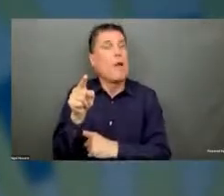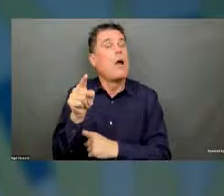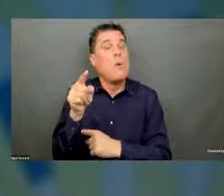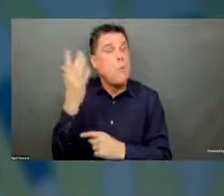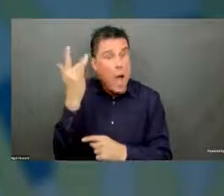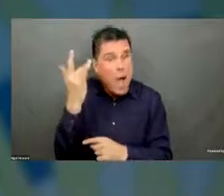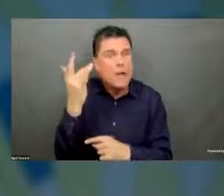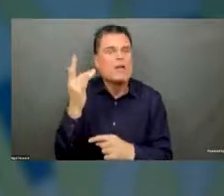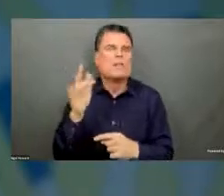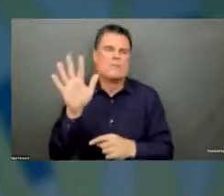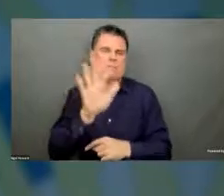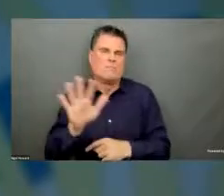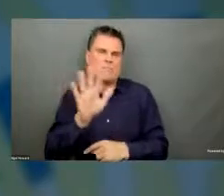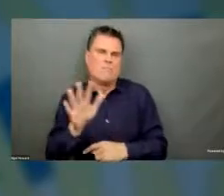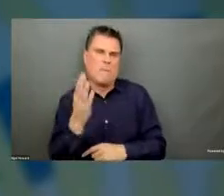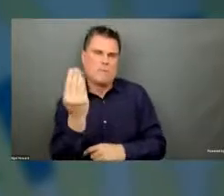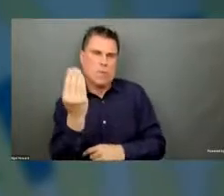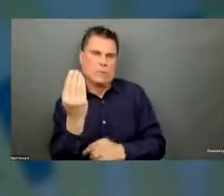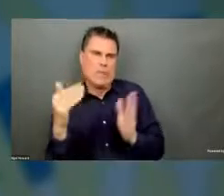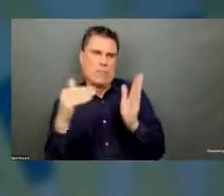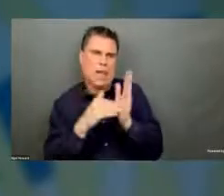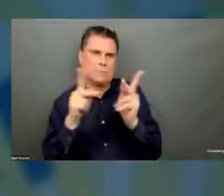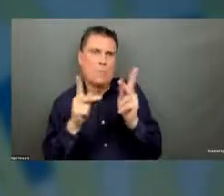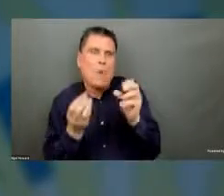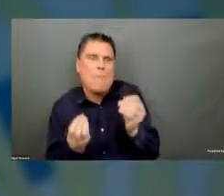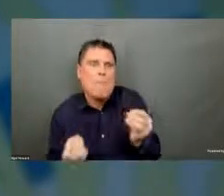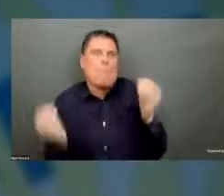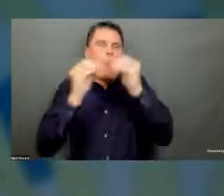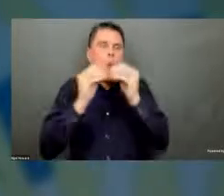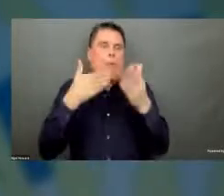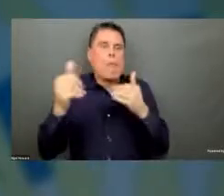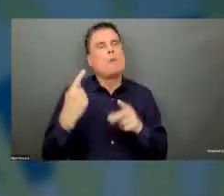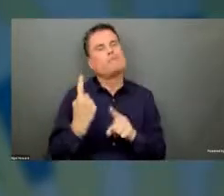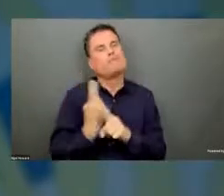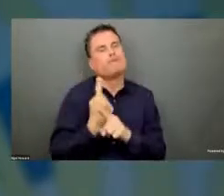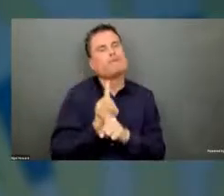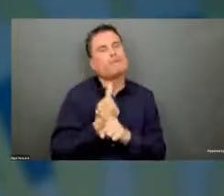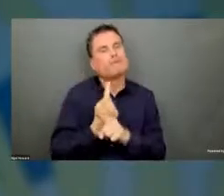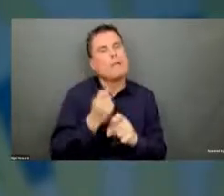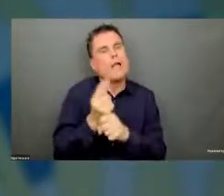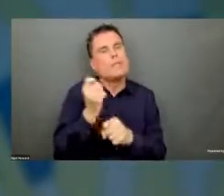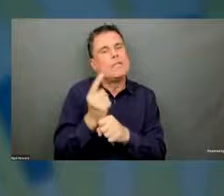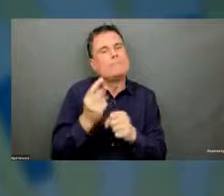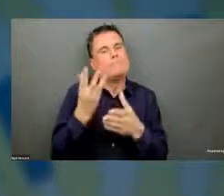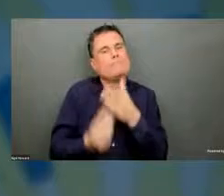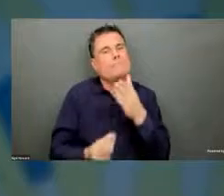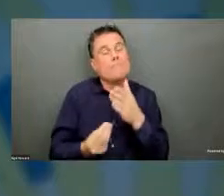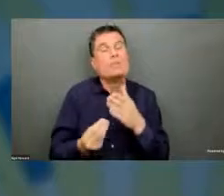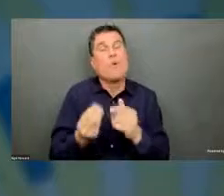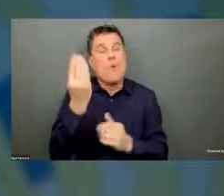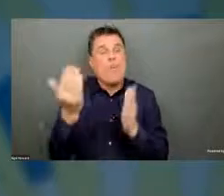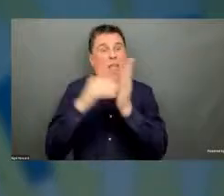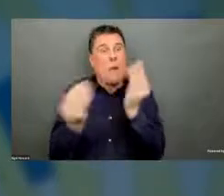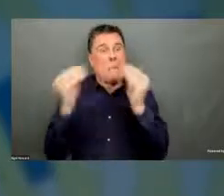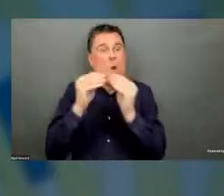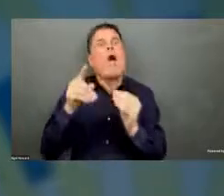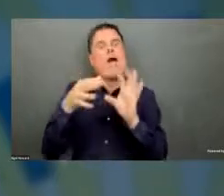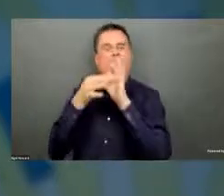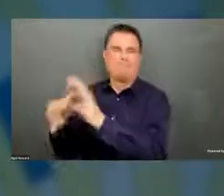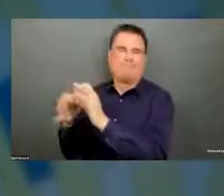were related to COVID-19, primarily in Ontario and Quebec. We've also seen